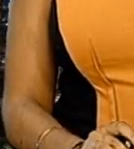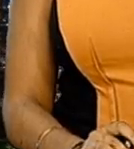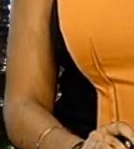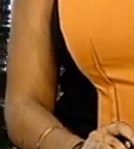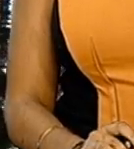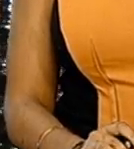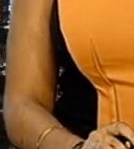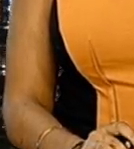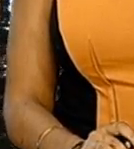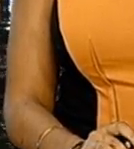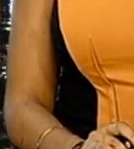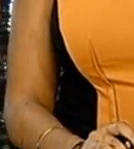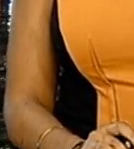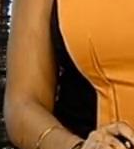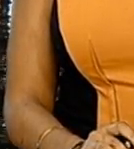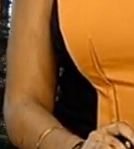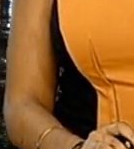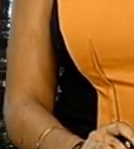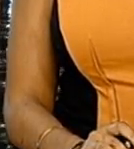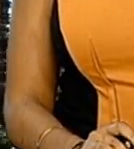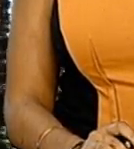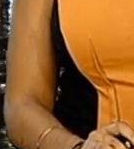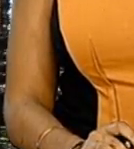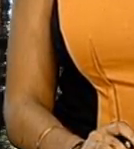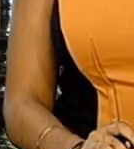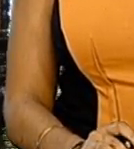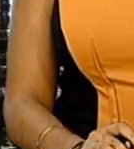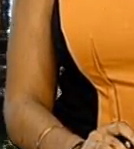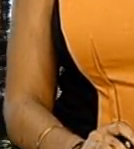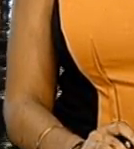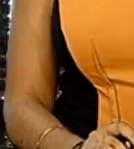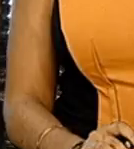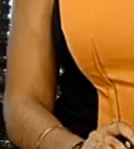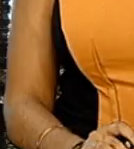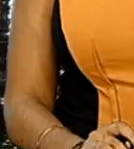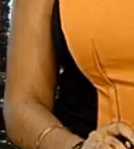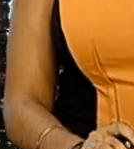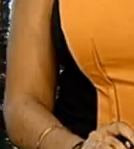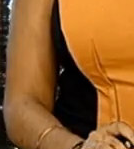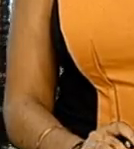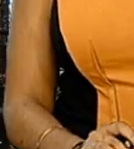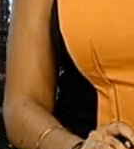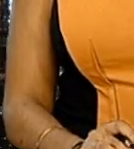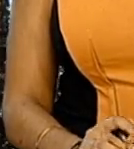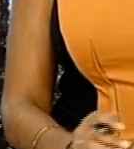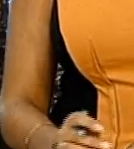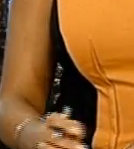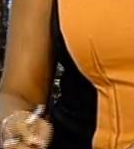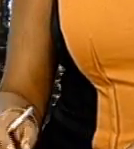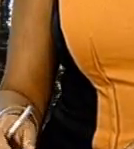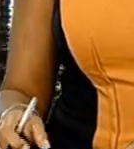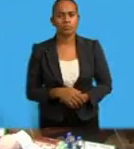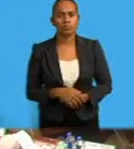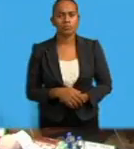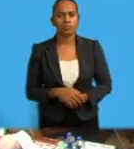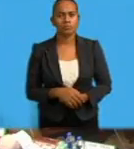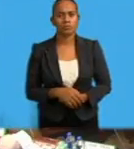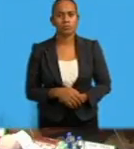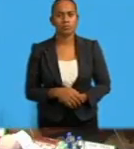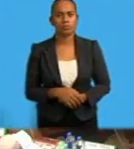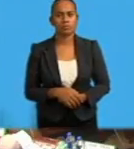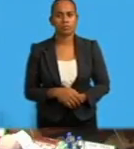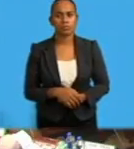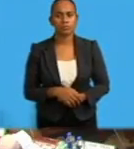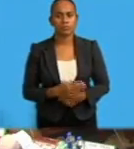This comes after the opposition questioned the current pay scales and asked the government to justify it. Rachel Nath with the details.